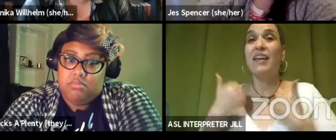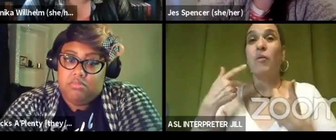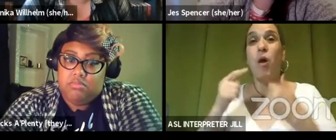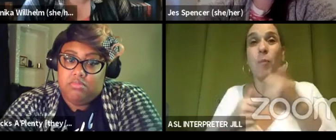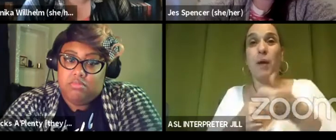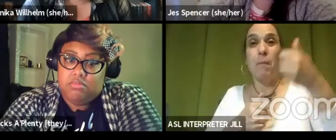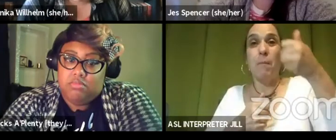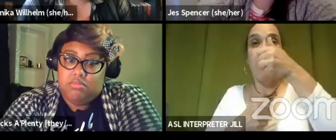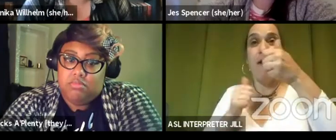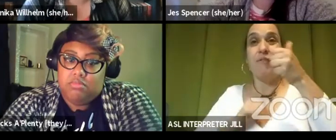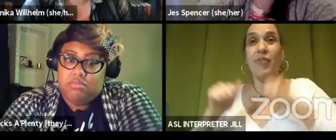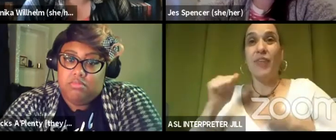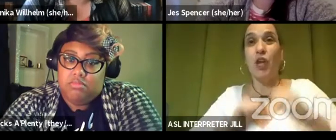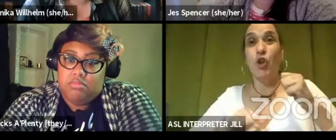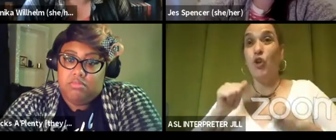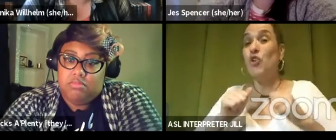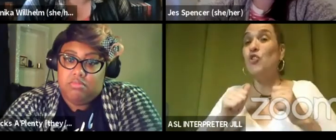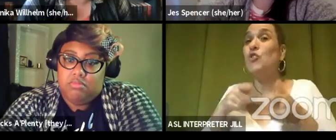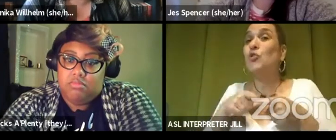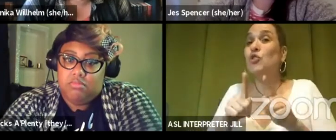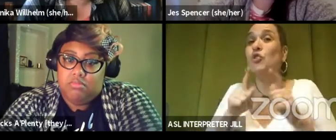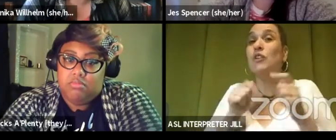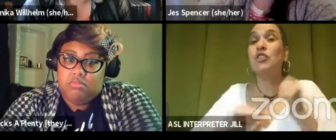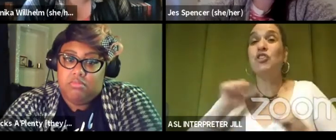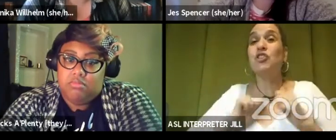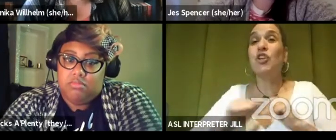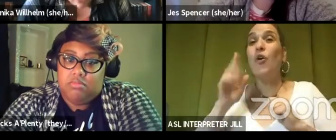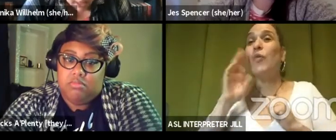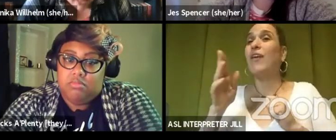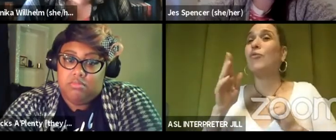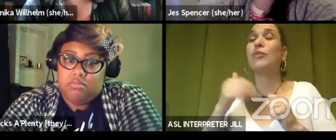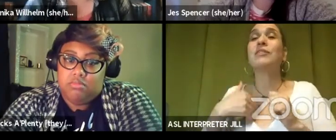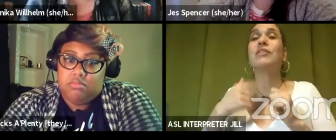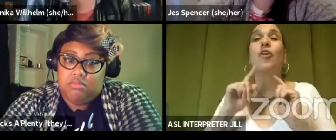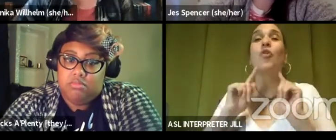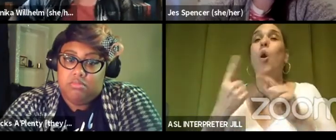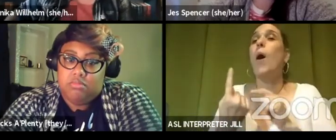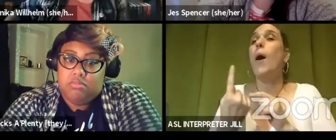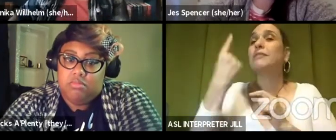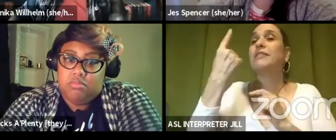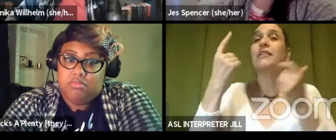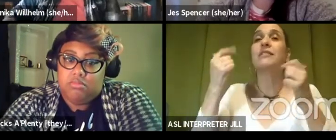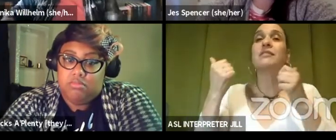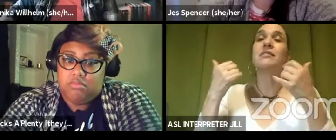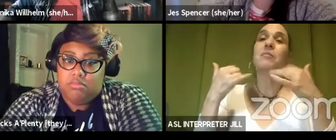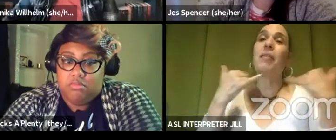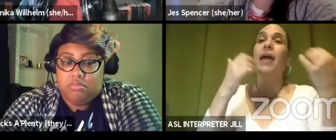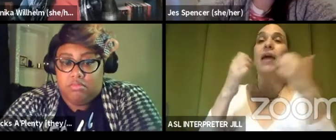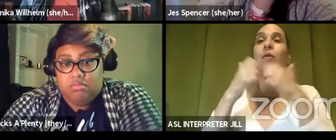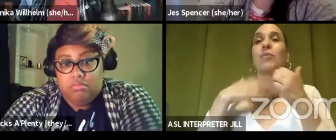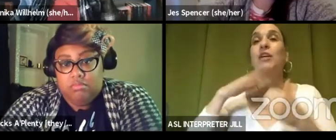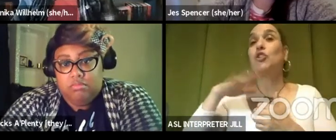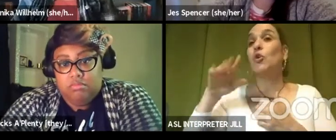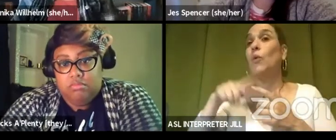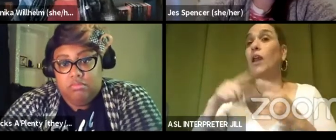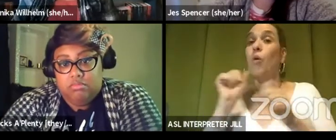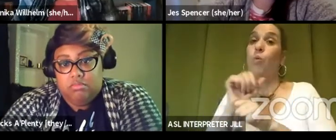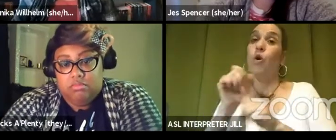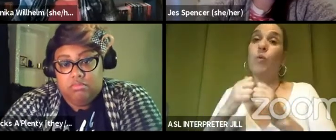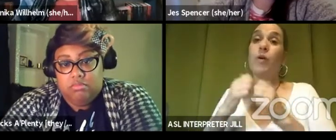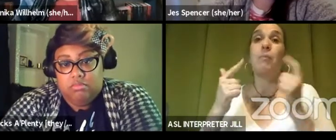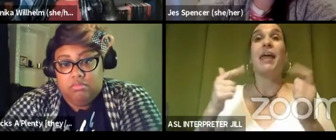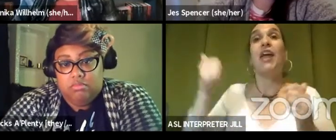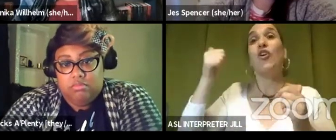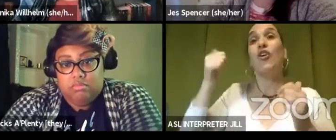up and play with my kids. They made it absolutely normal. So of course, when I started working for the bigger theaters, I was like, well, this is just